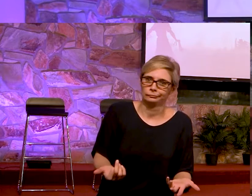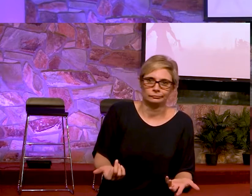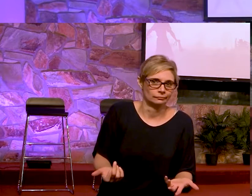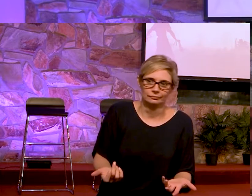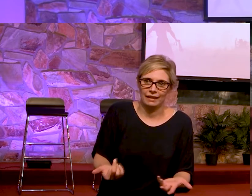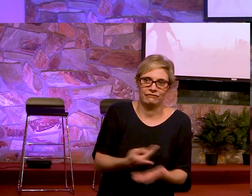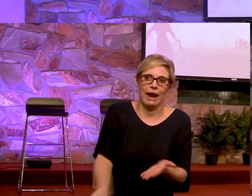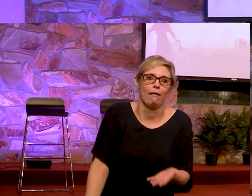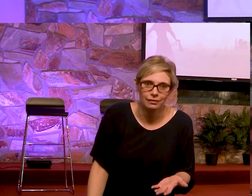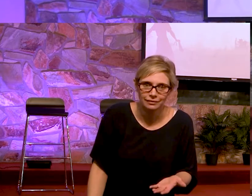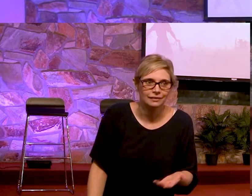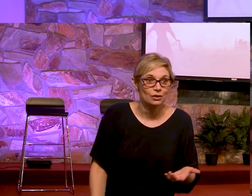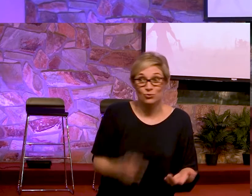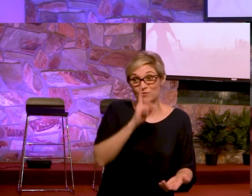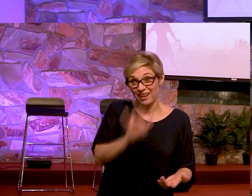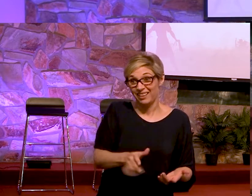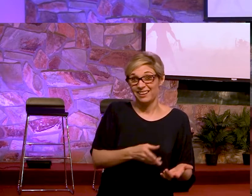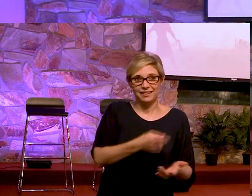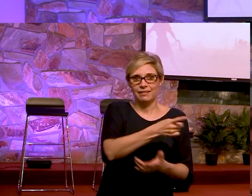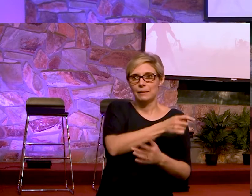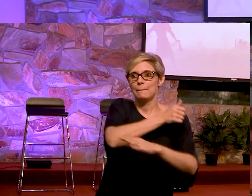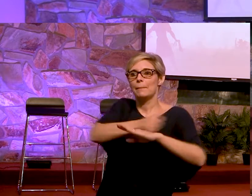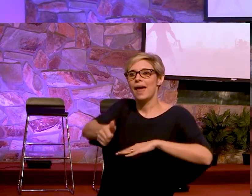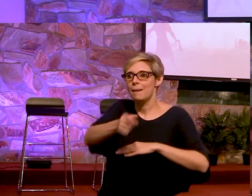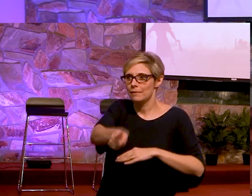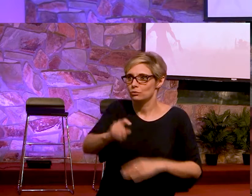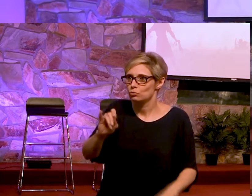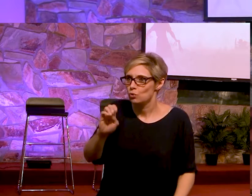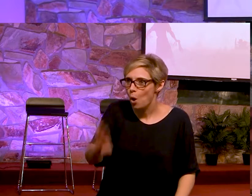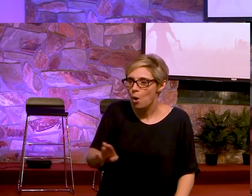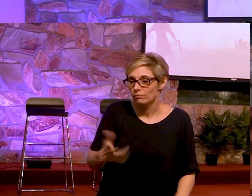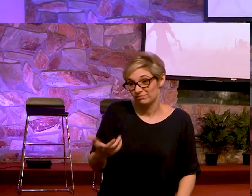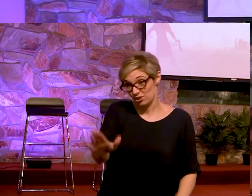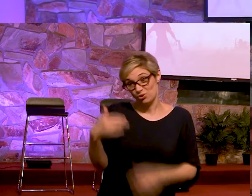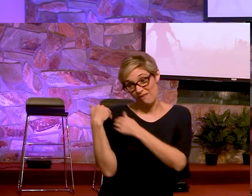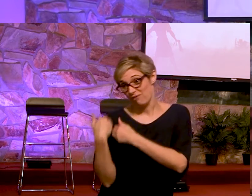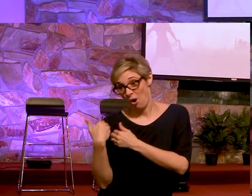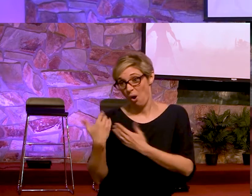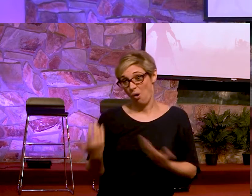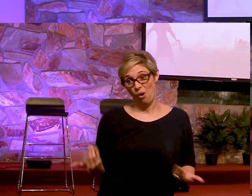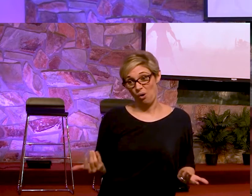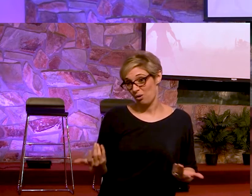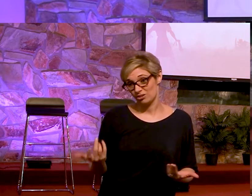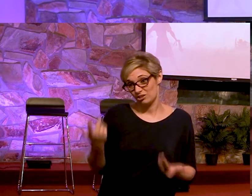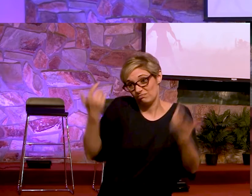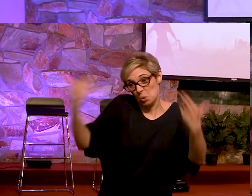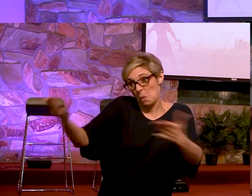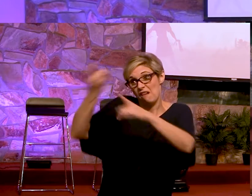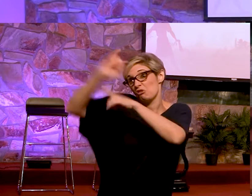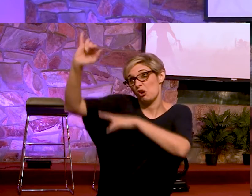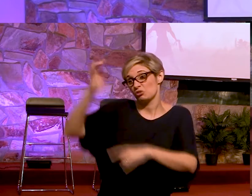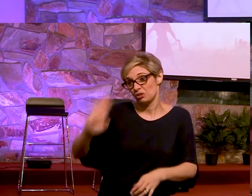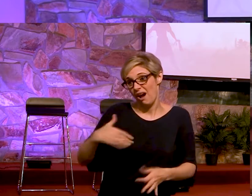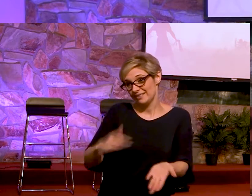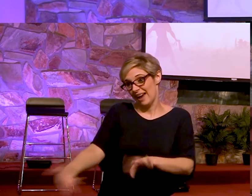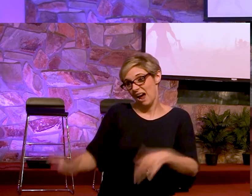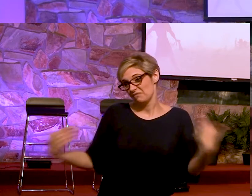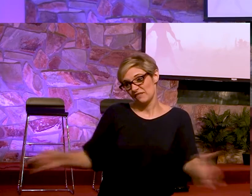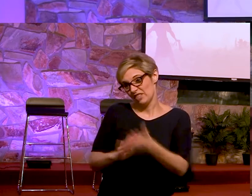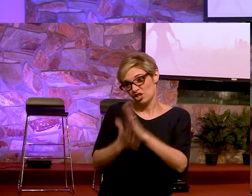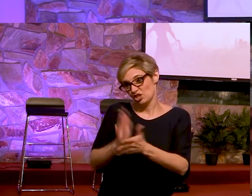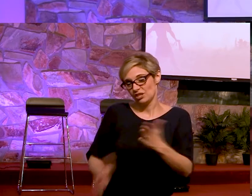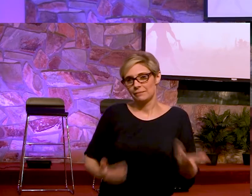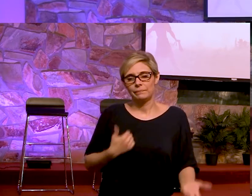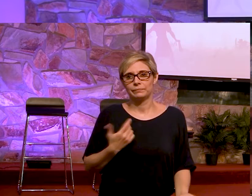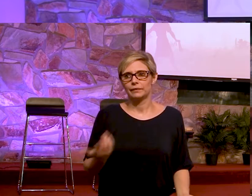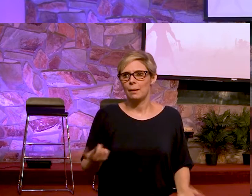but basically they were just blaming Job. They weren't that helpful. But Job was